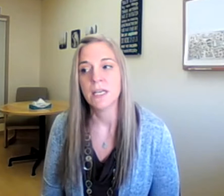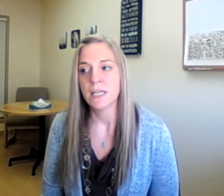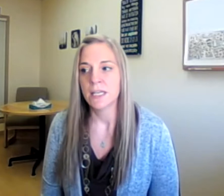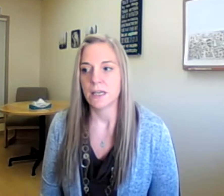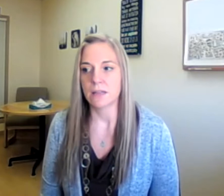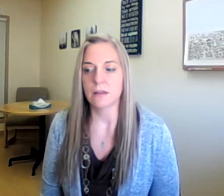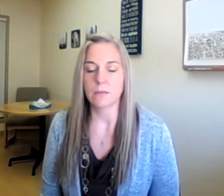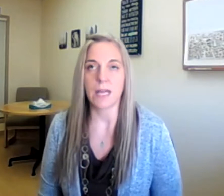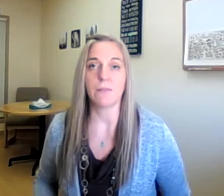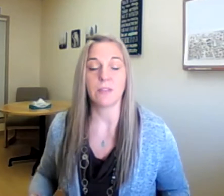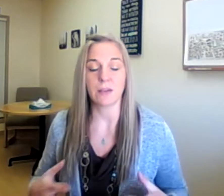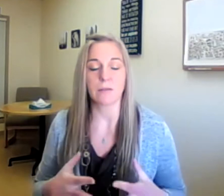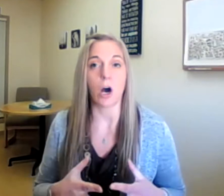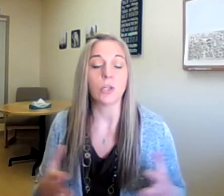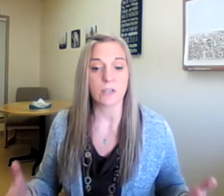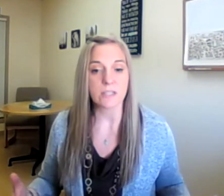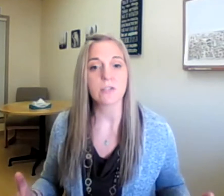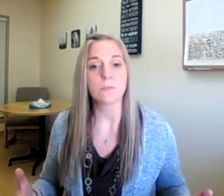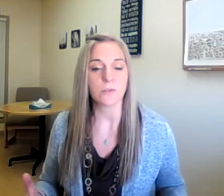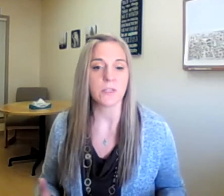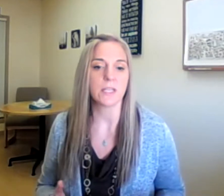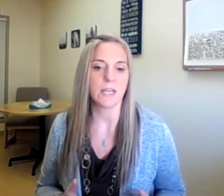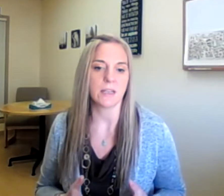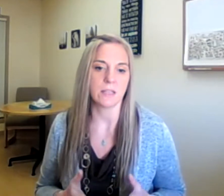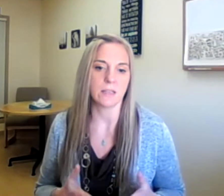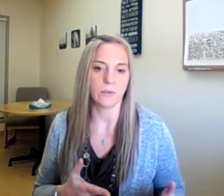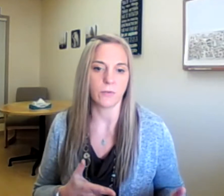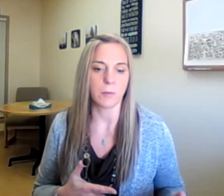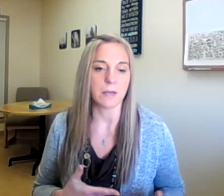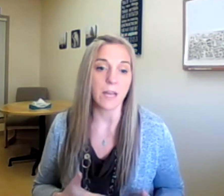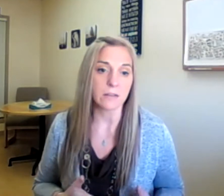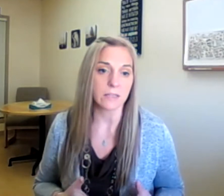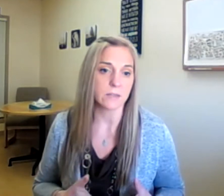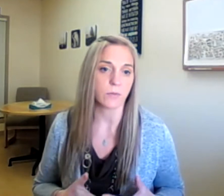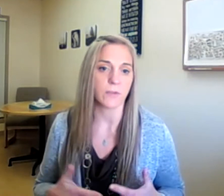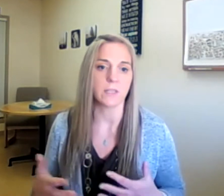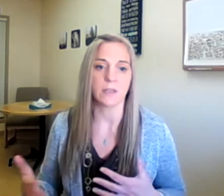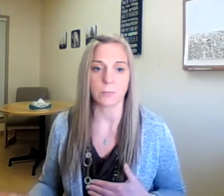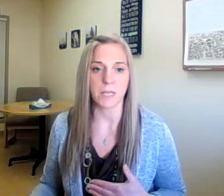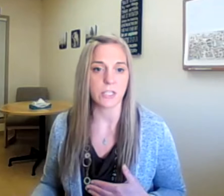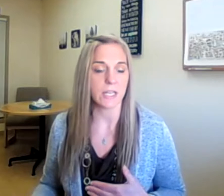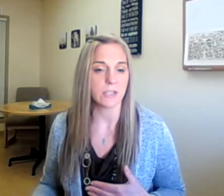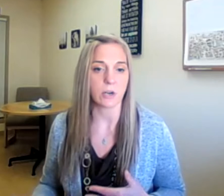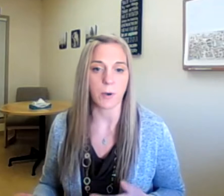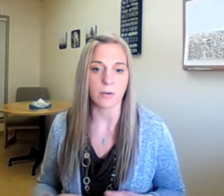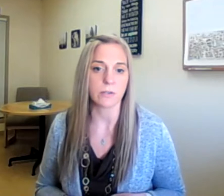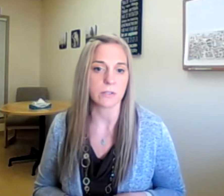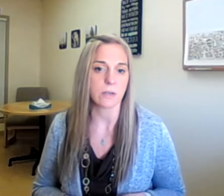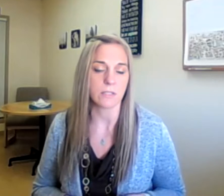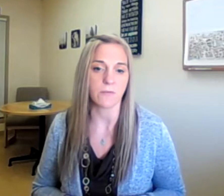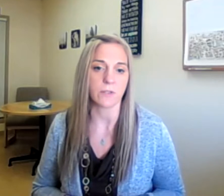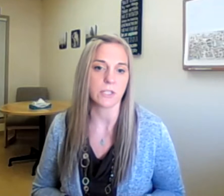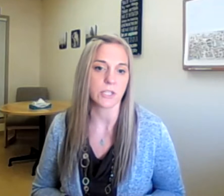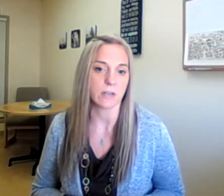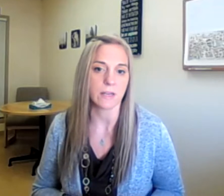So, and I think all of our systems are feeling that. I think, from a mental health lens, we're feeling it. From an education, our partners